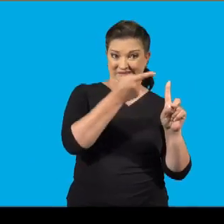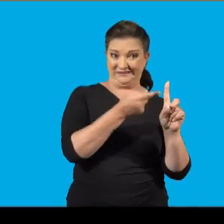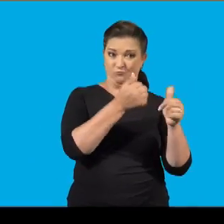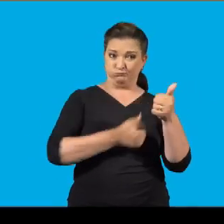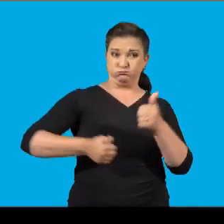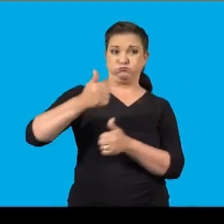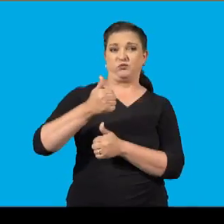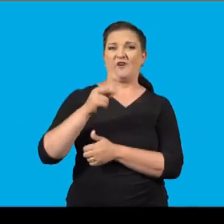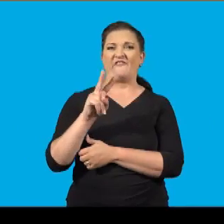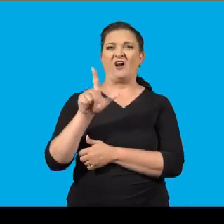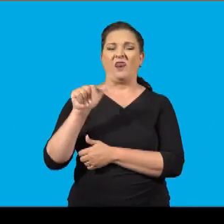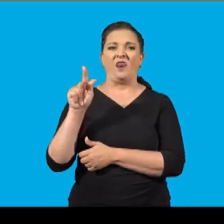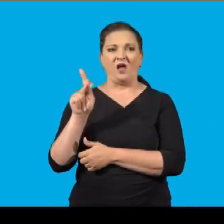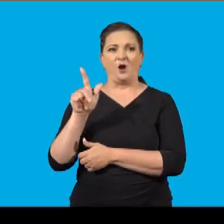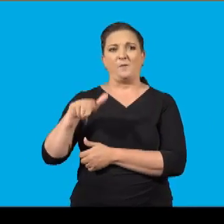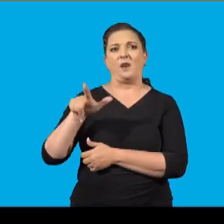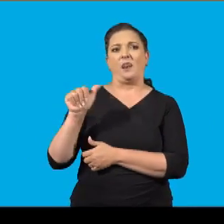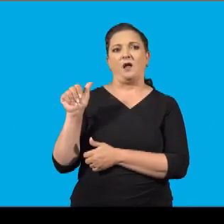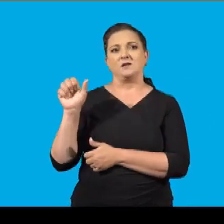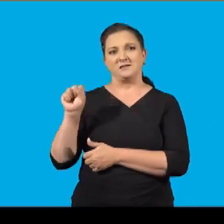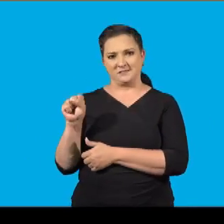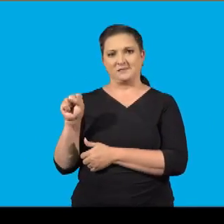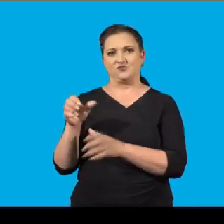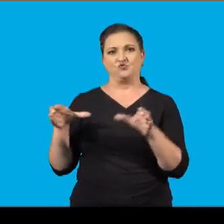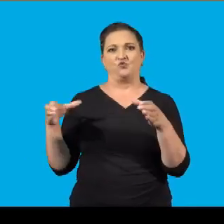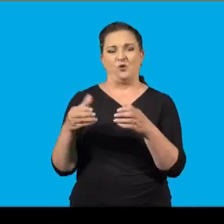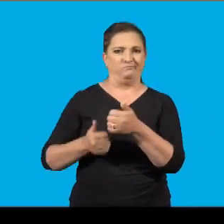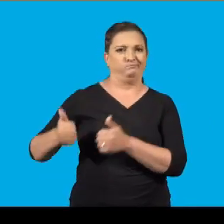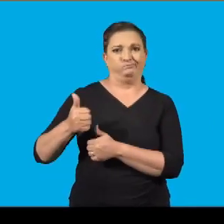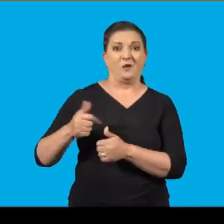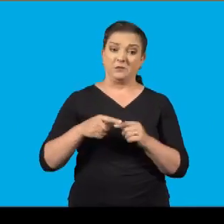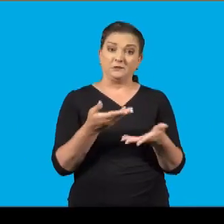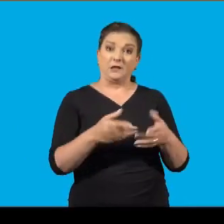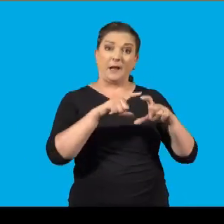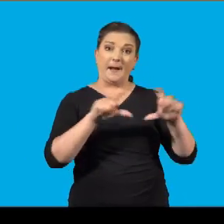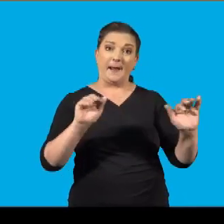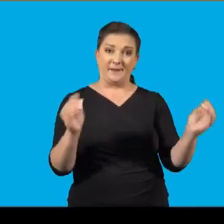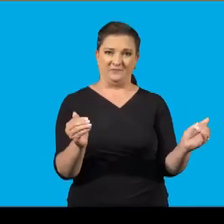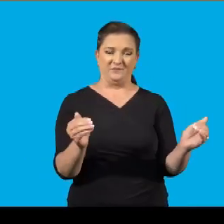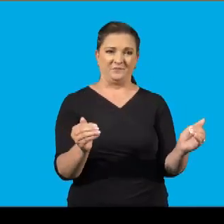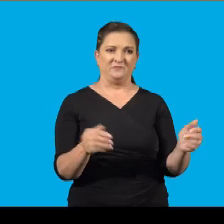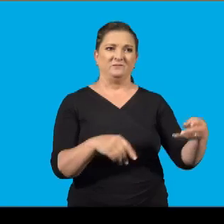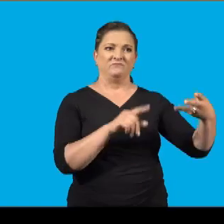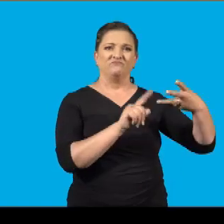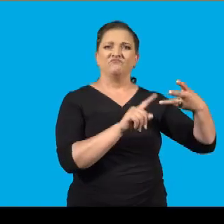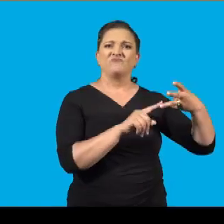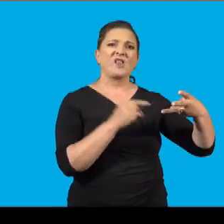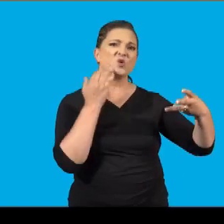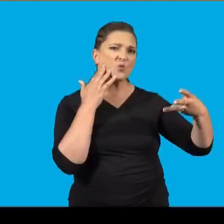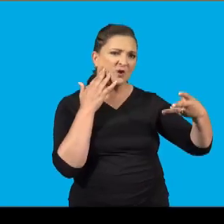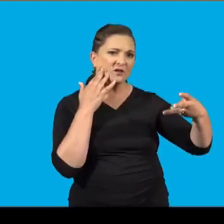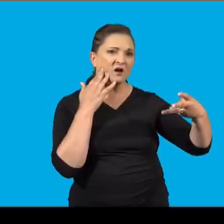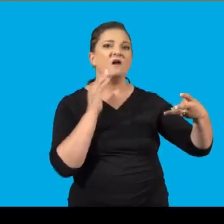squad commander. That information is contained in the caption. The testimony took place on 5